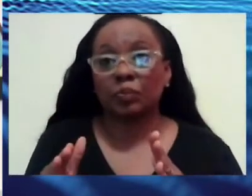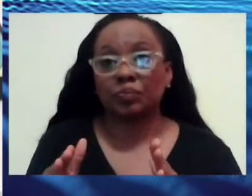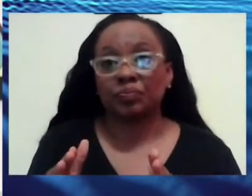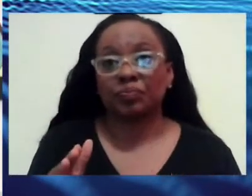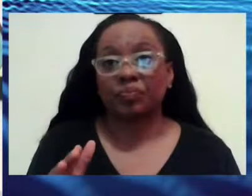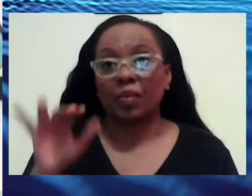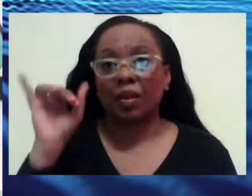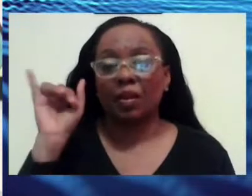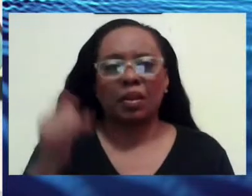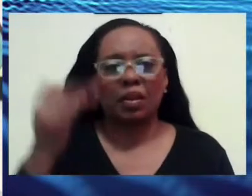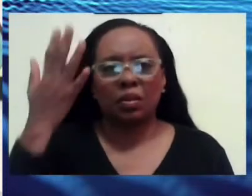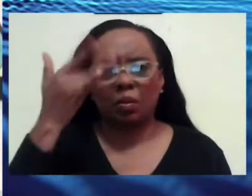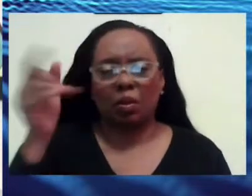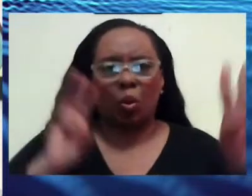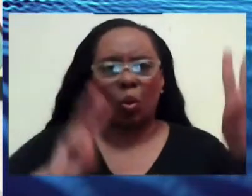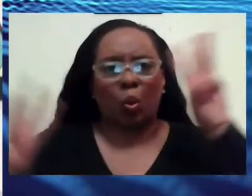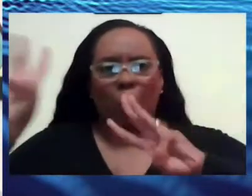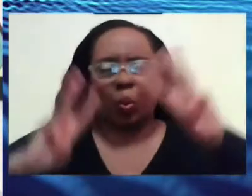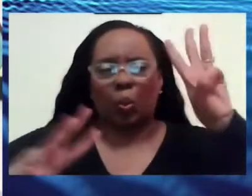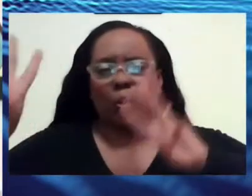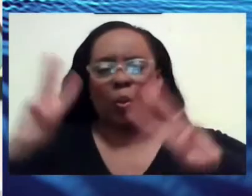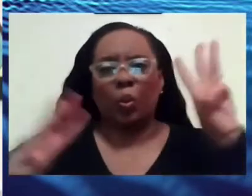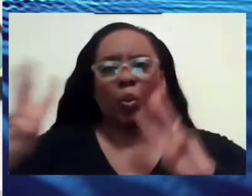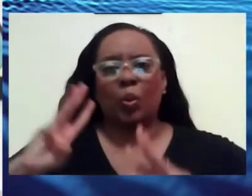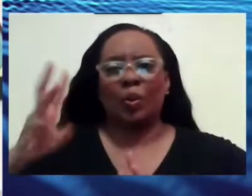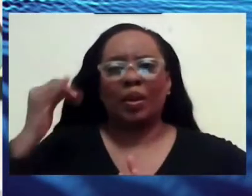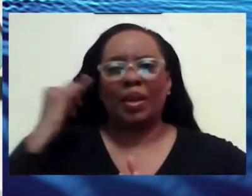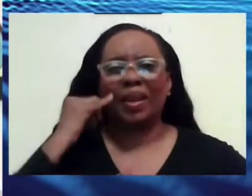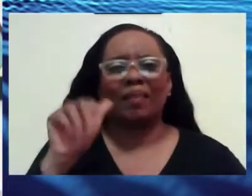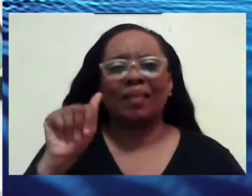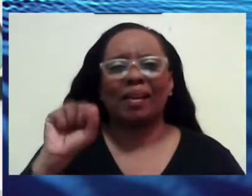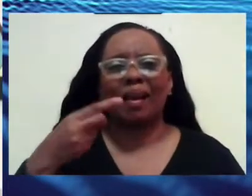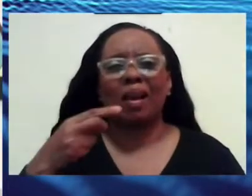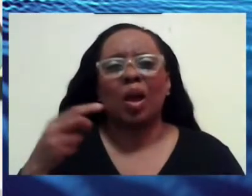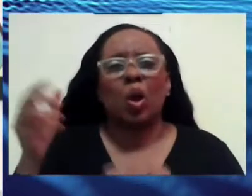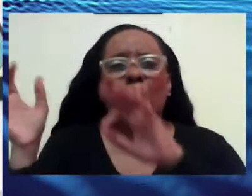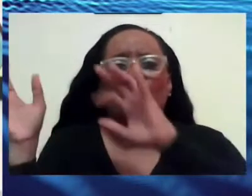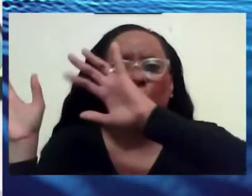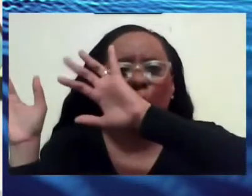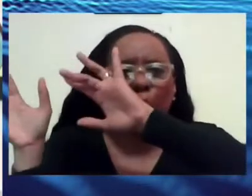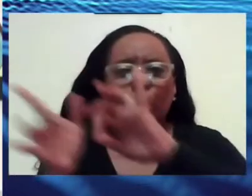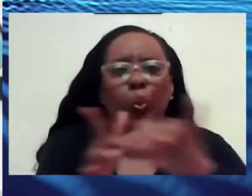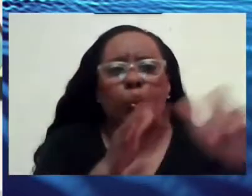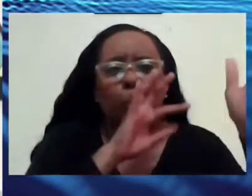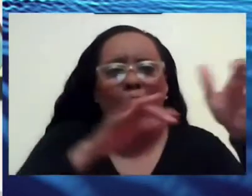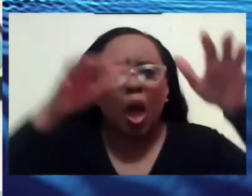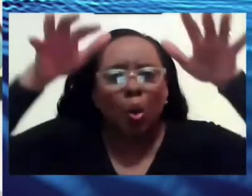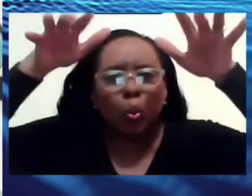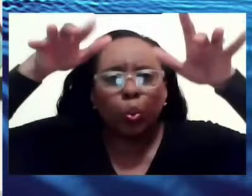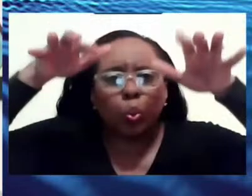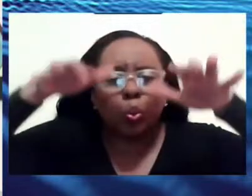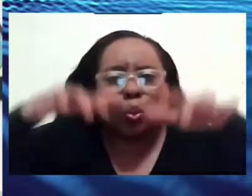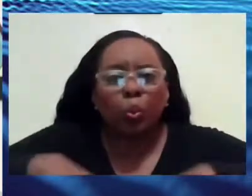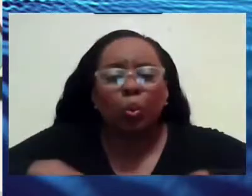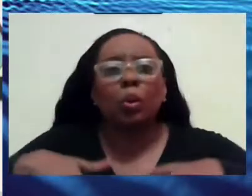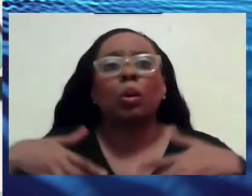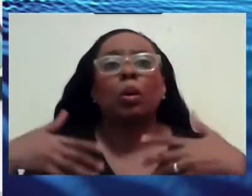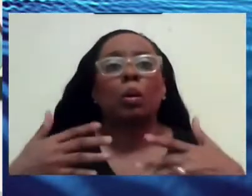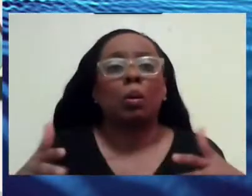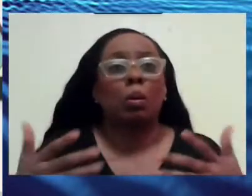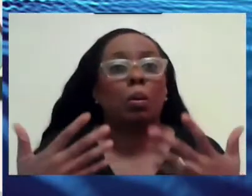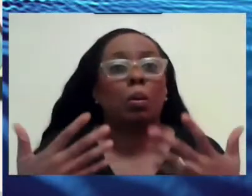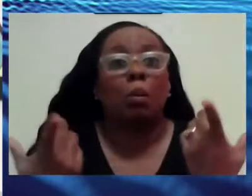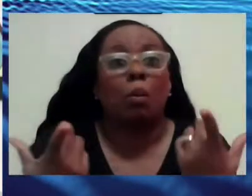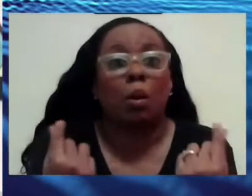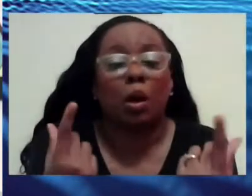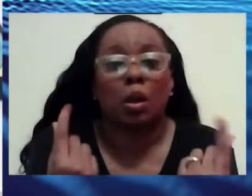we are concerned, obviously, if there is continuous ashfall and we are able to return to the school environment, what will happen in the event that